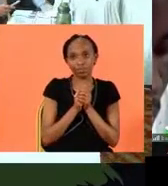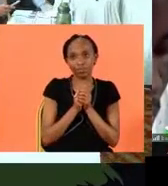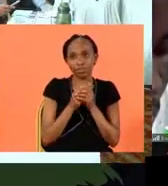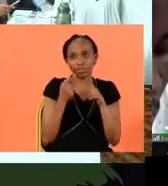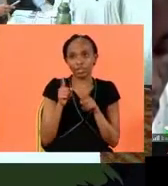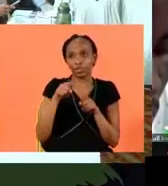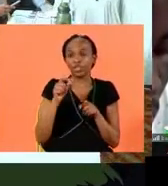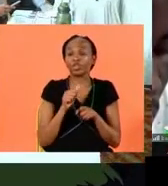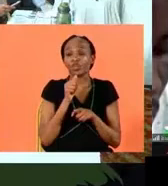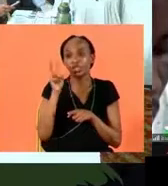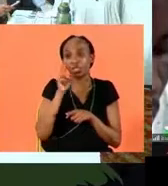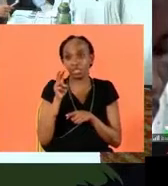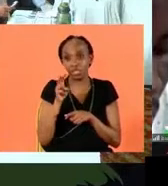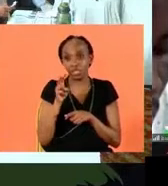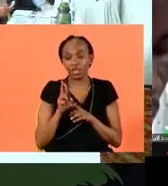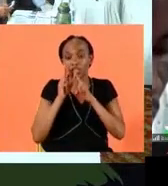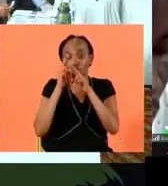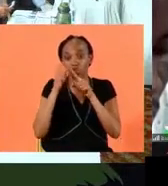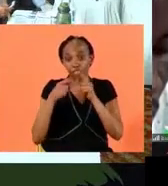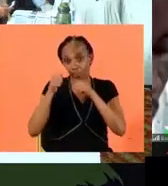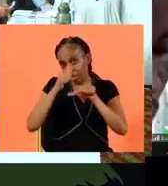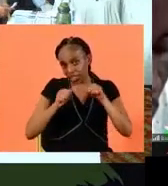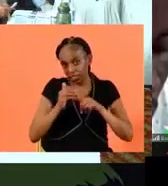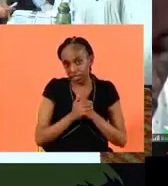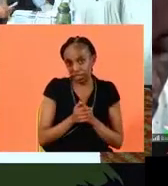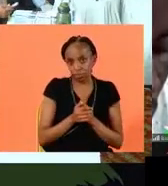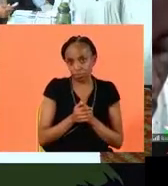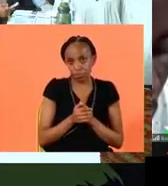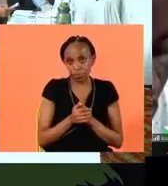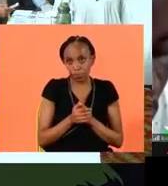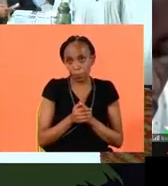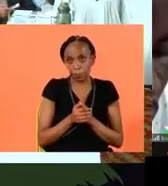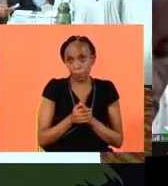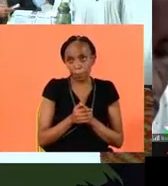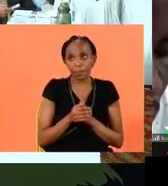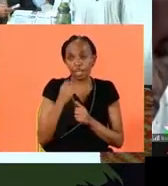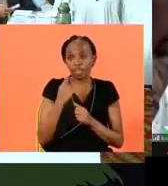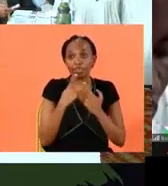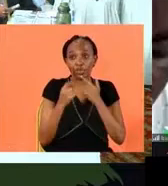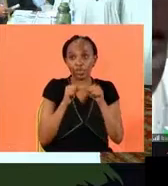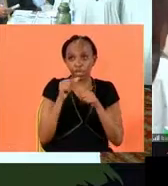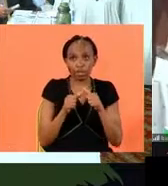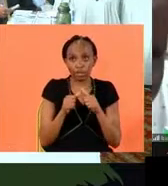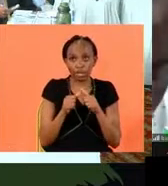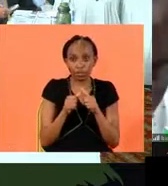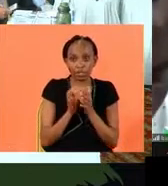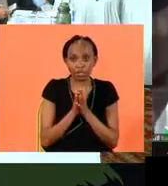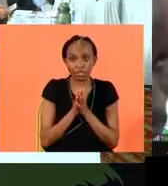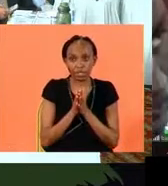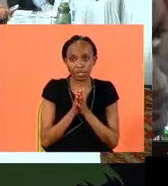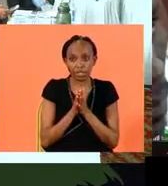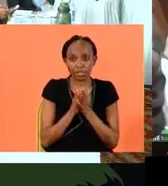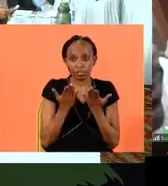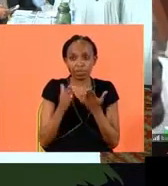but we don't see any output from those activities. If we talk about the coffers of our country,